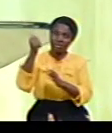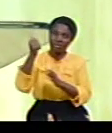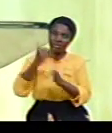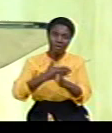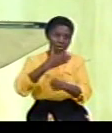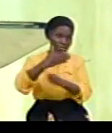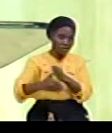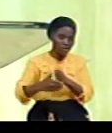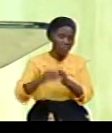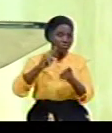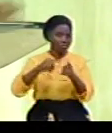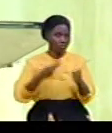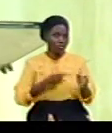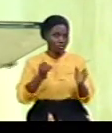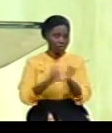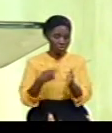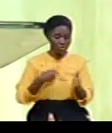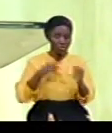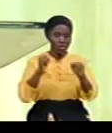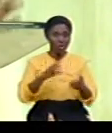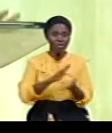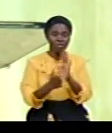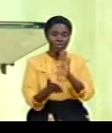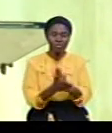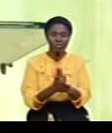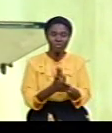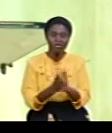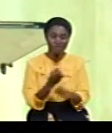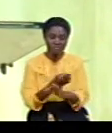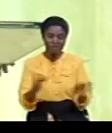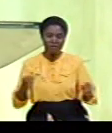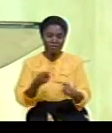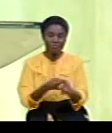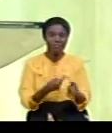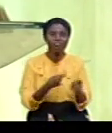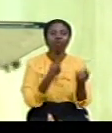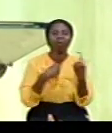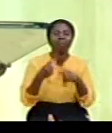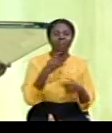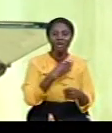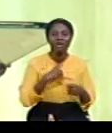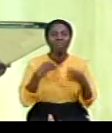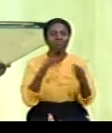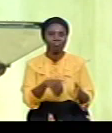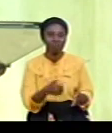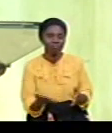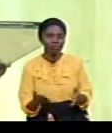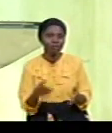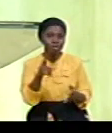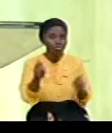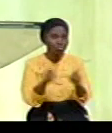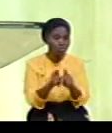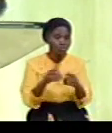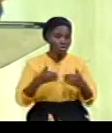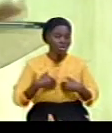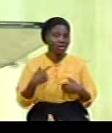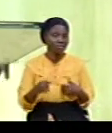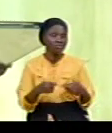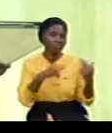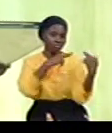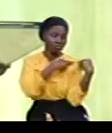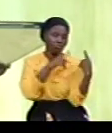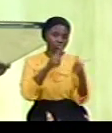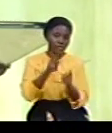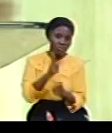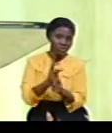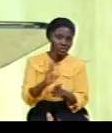we can become purified from lust and all such things. And we also have a responsibility to keep our eyes away from